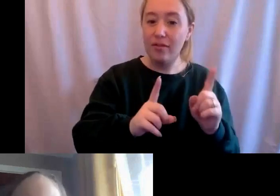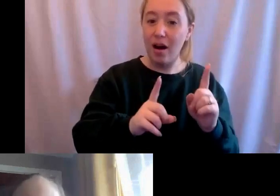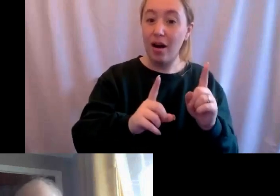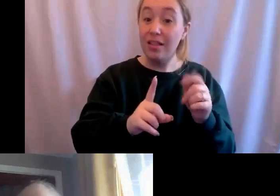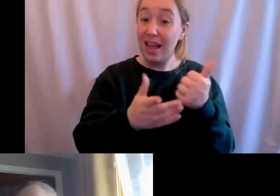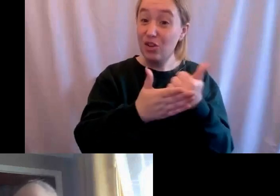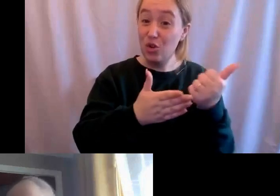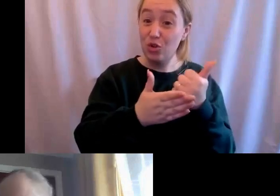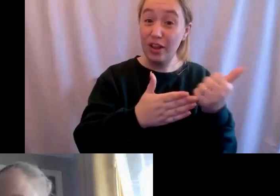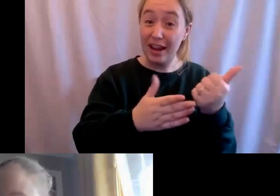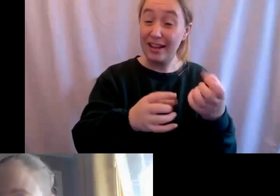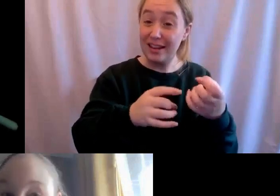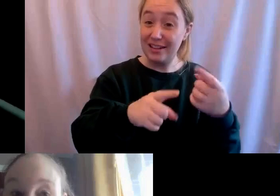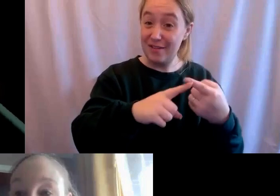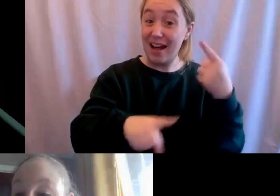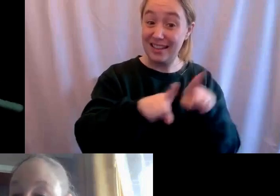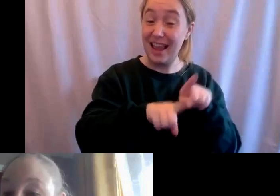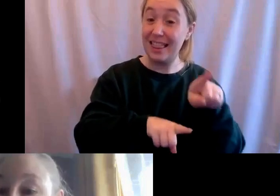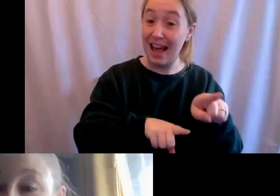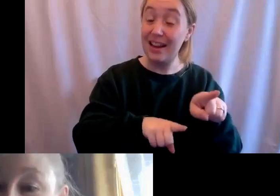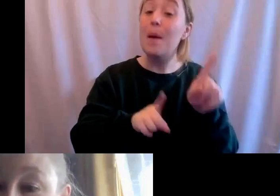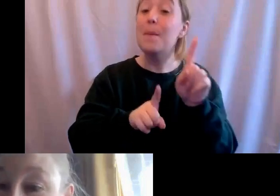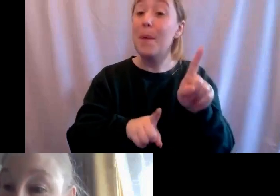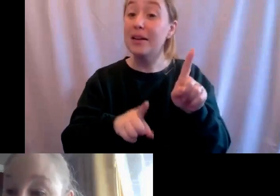don't tell the doctors I said that.